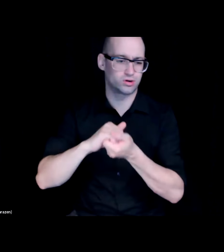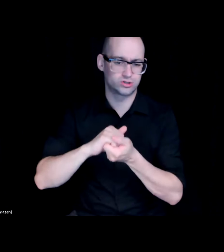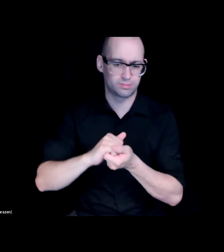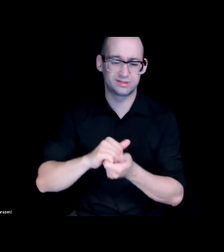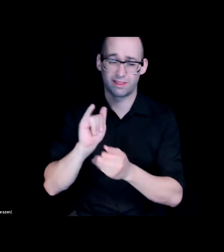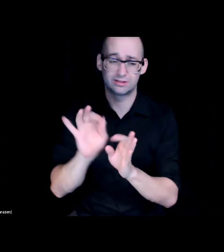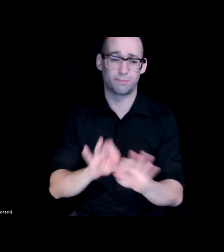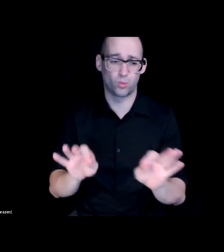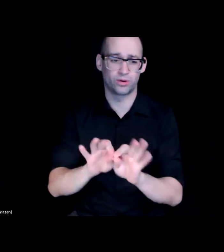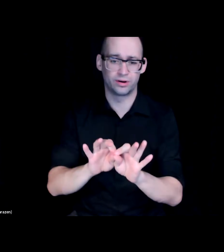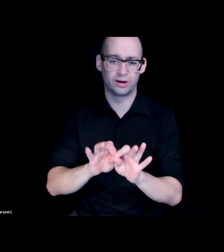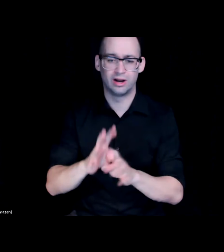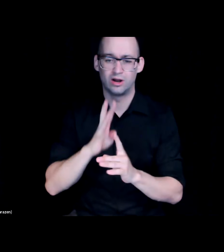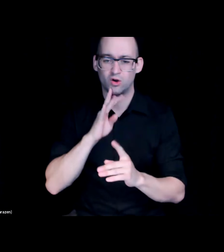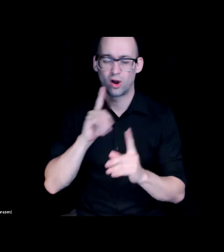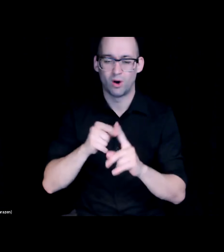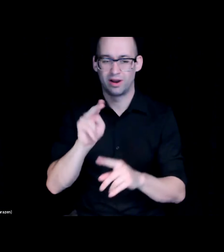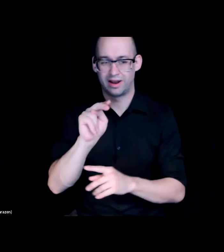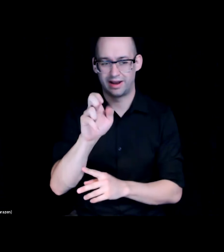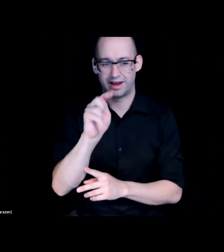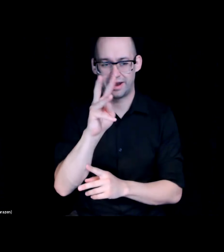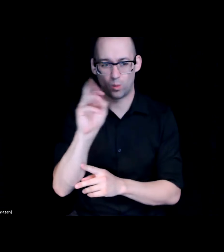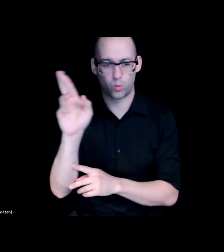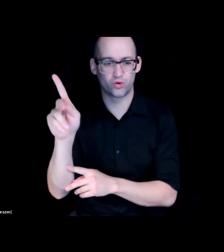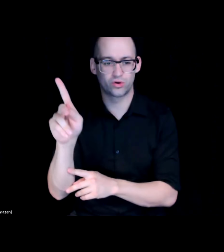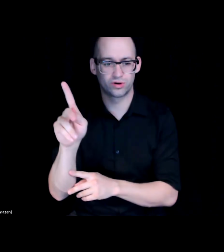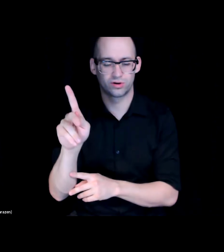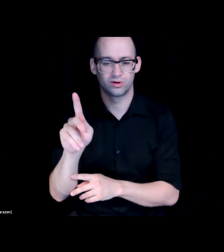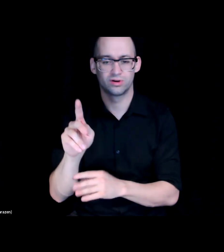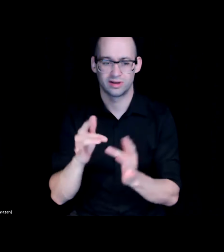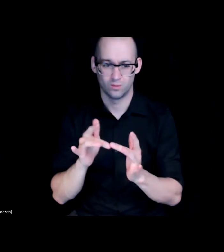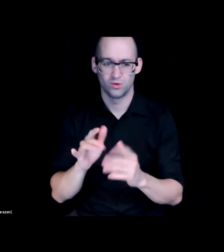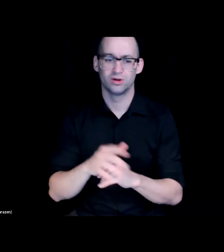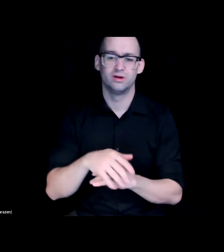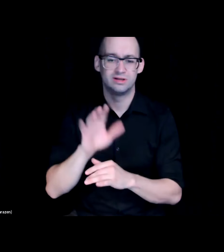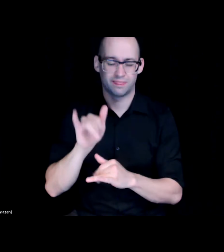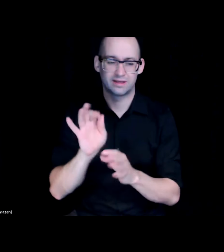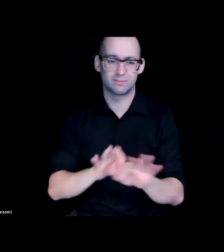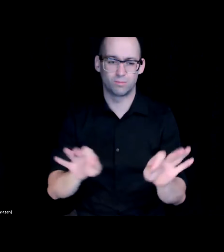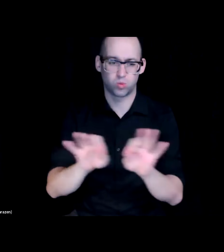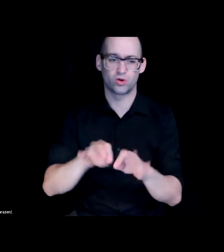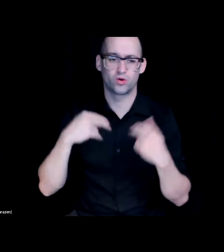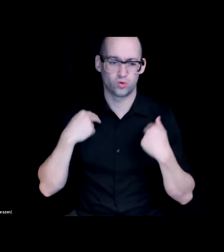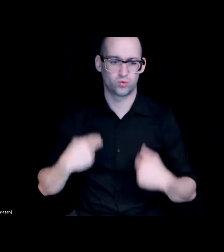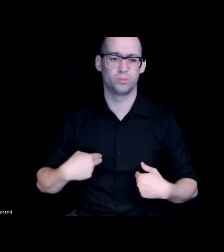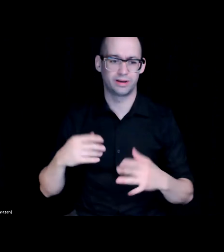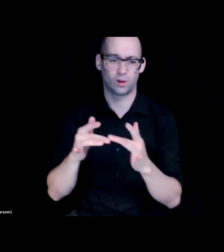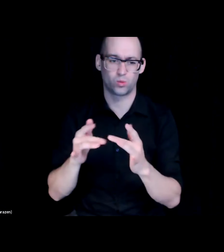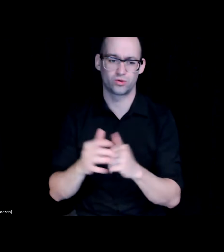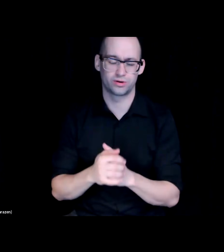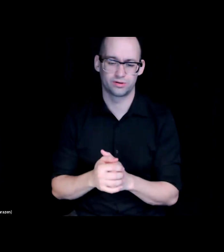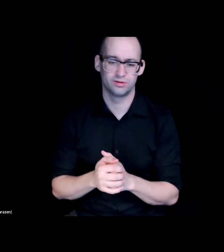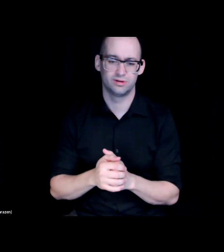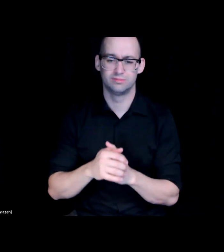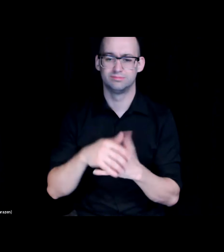talk about the network, right? What's the most important network? The human network. Get out there, talk to folks, mix it up, go meet